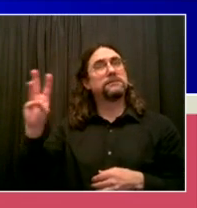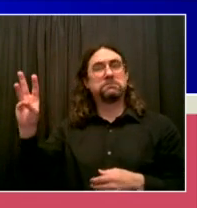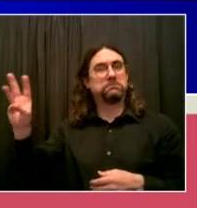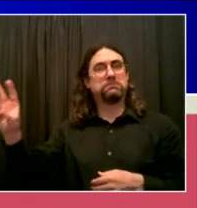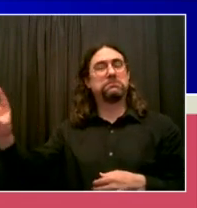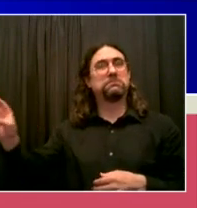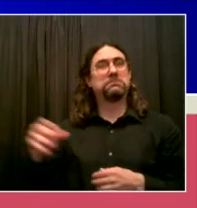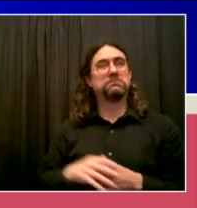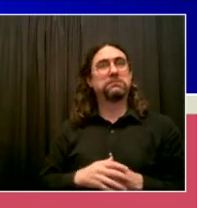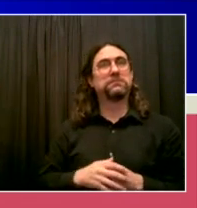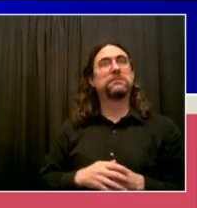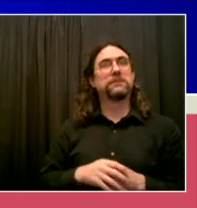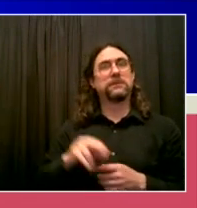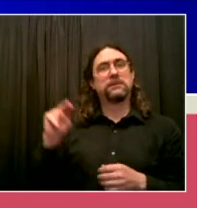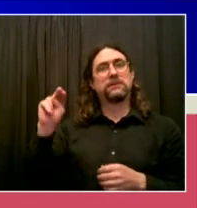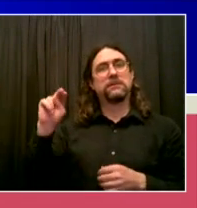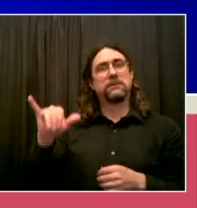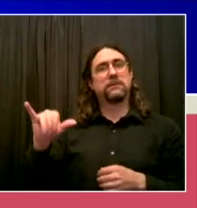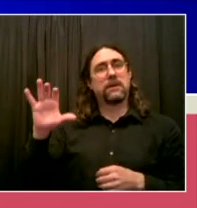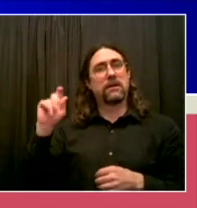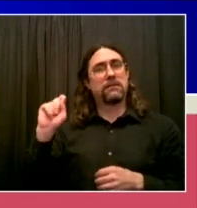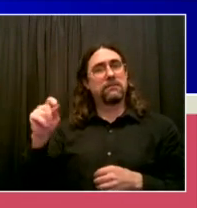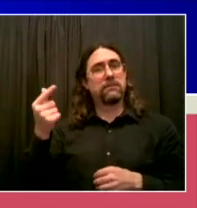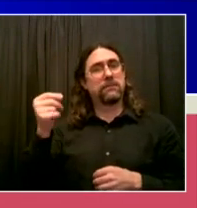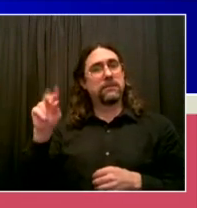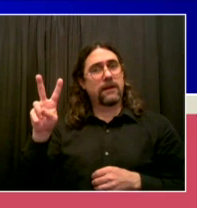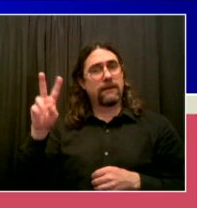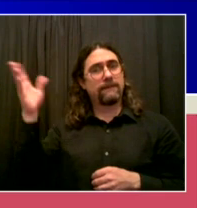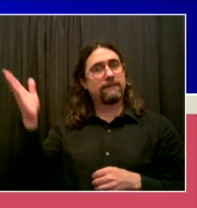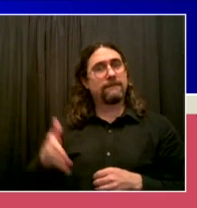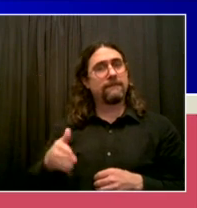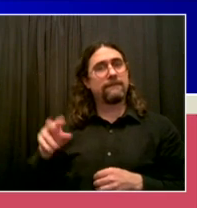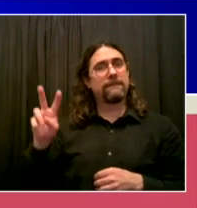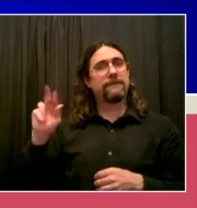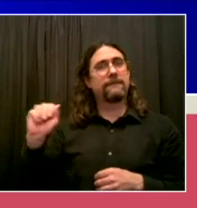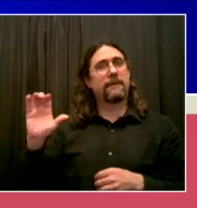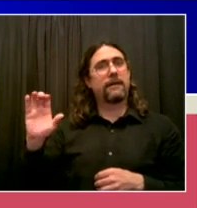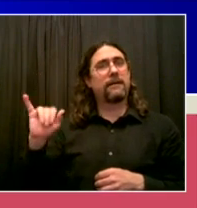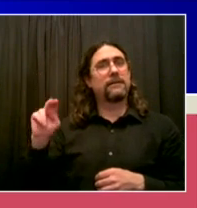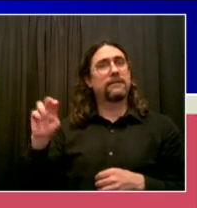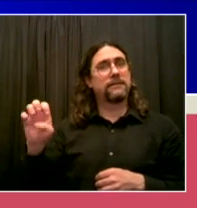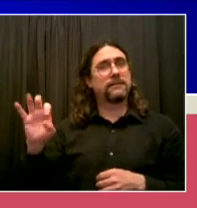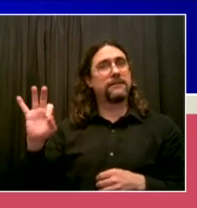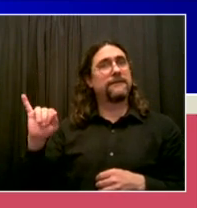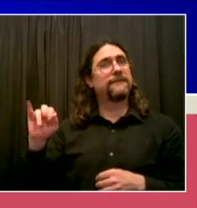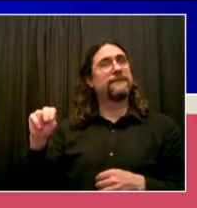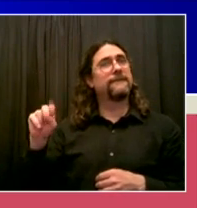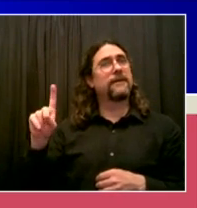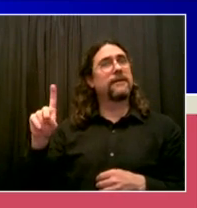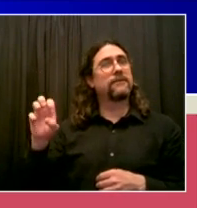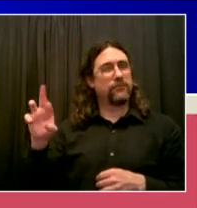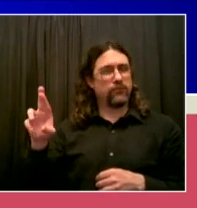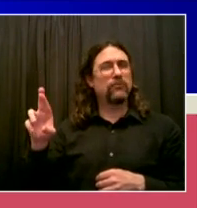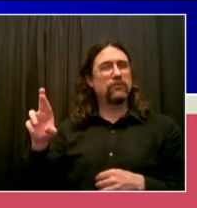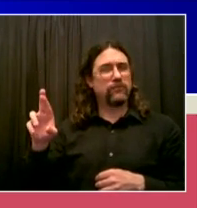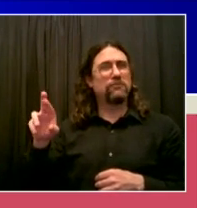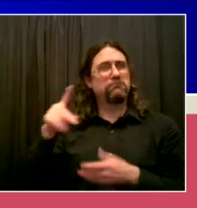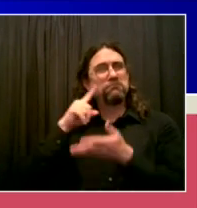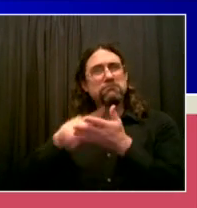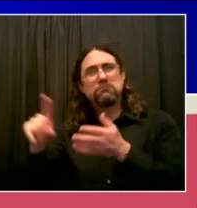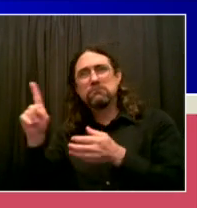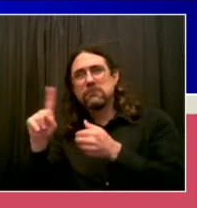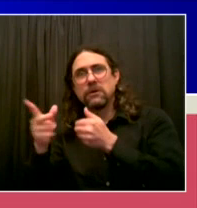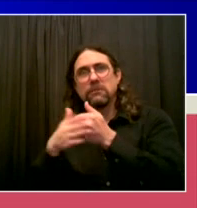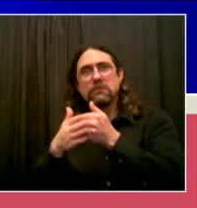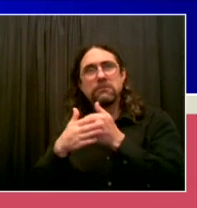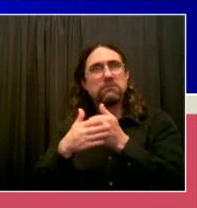877-VAX4-NYC. Now look, I know ever since I talked about the July 1st reopening, there's been tremendous positive feedback, a lot of energy, a